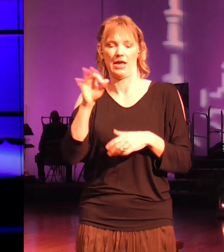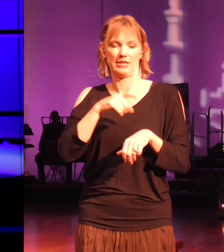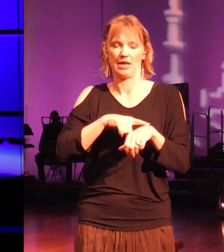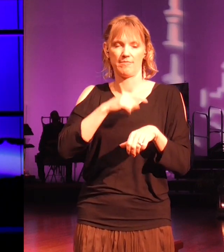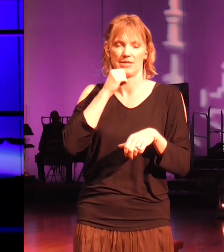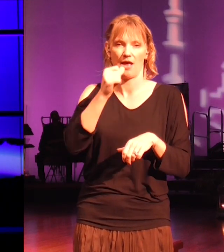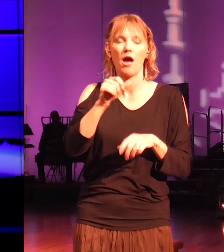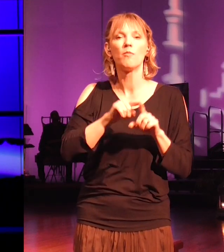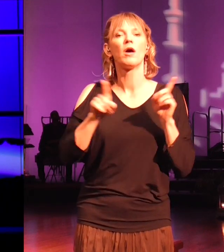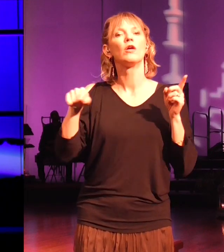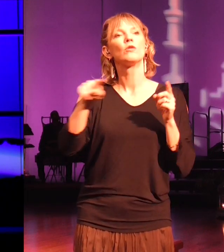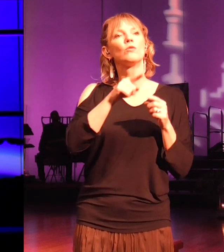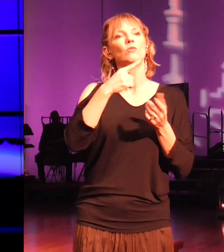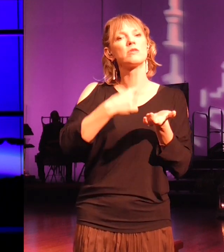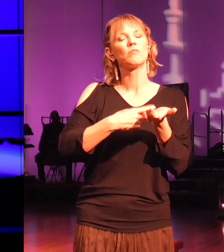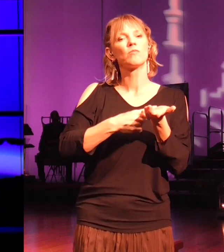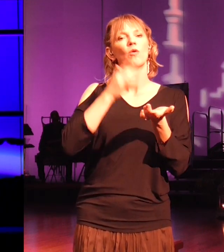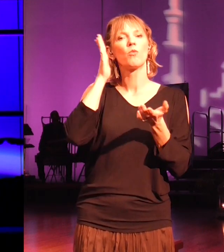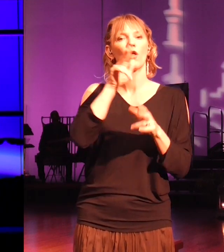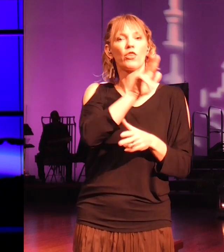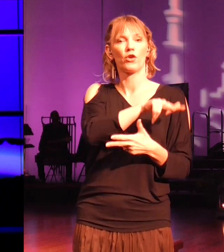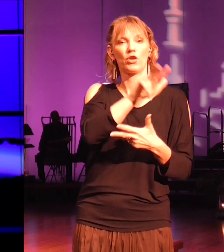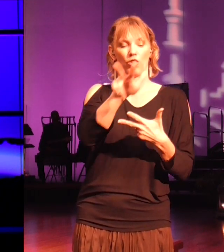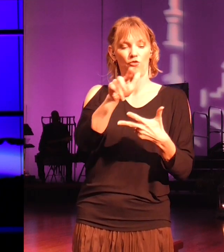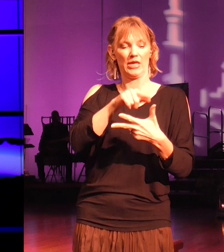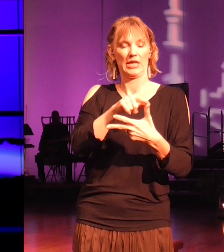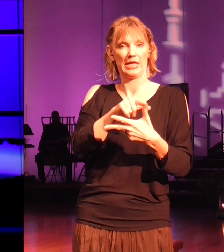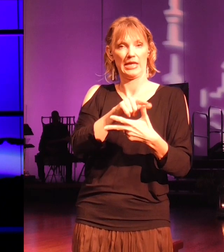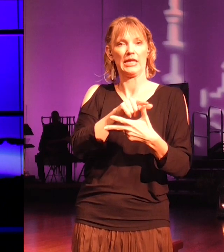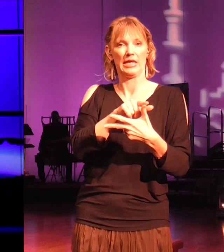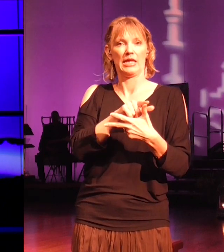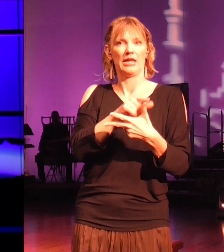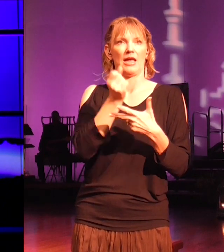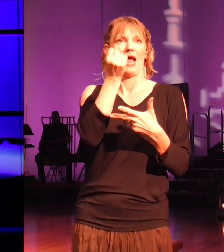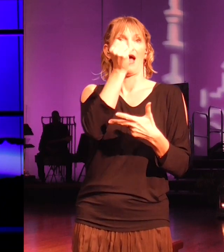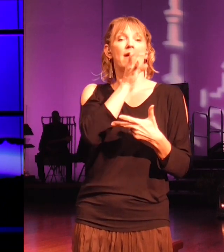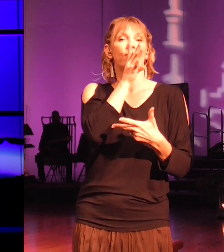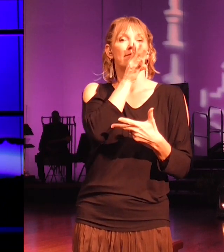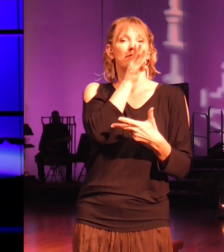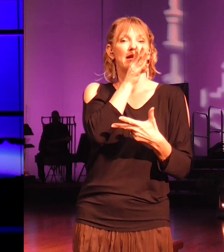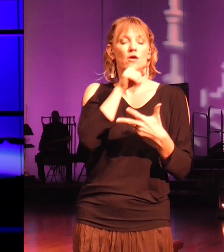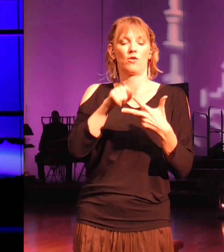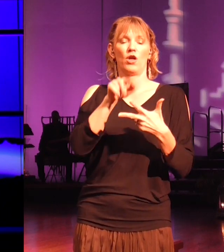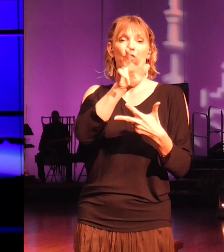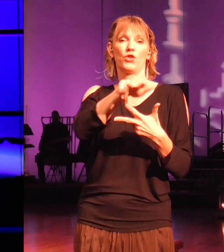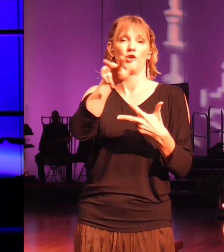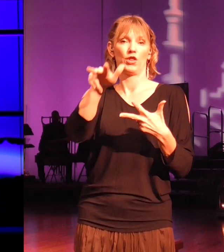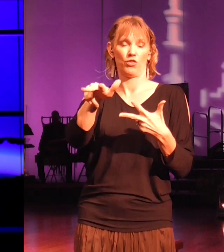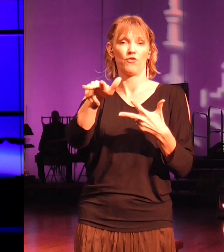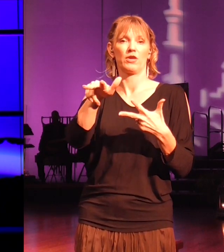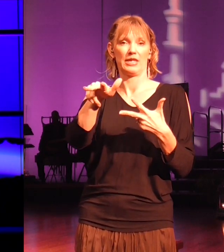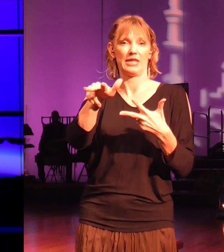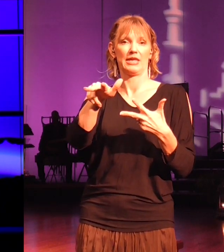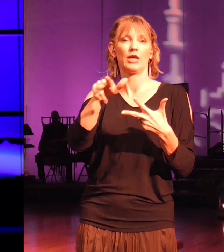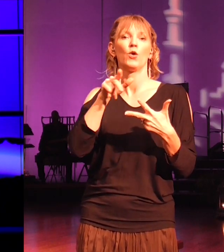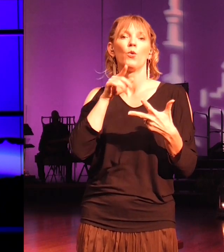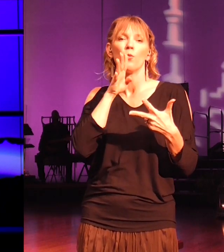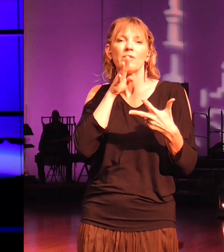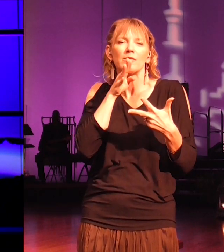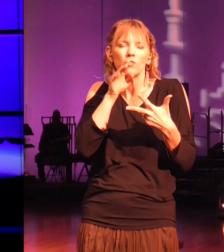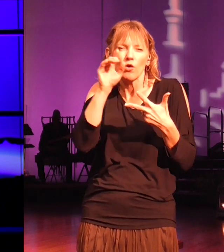recite sometimes 33 out loud, 33 recitations on a whisper,